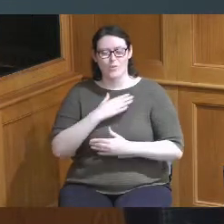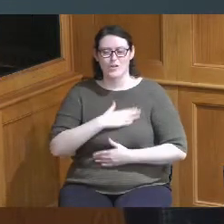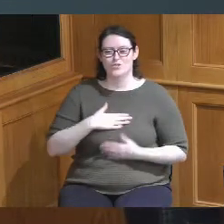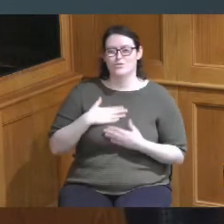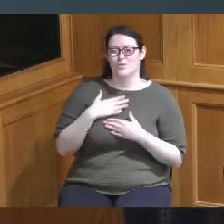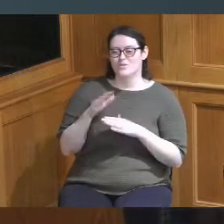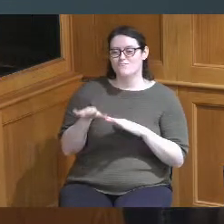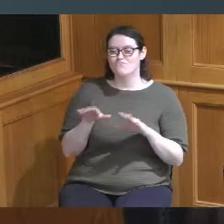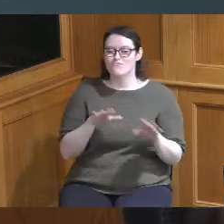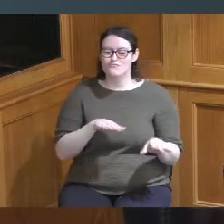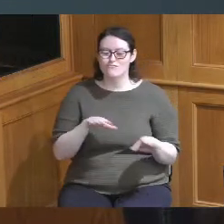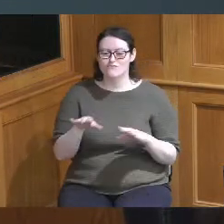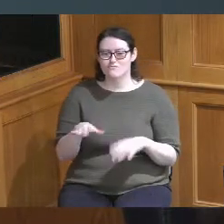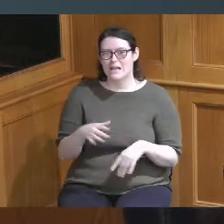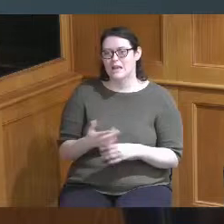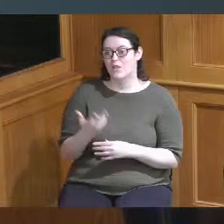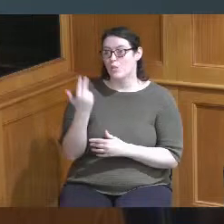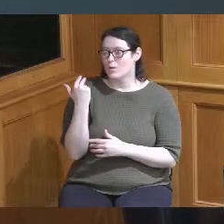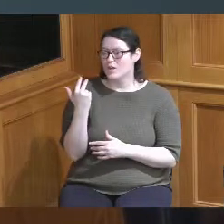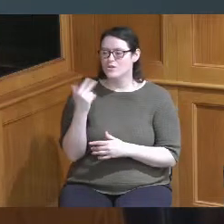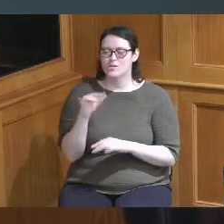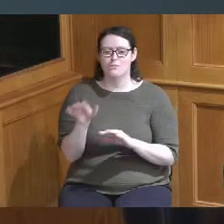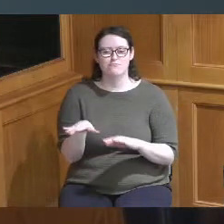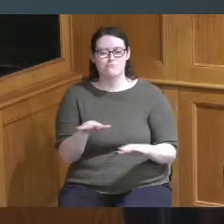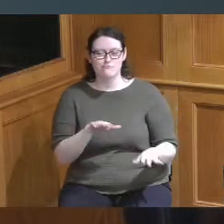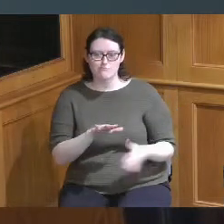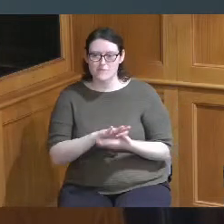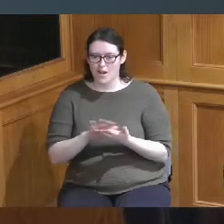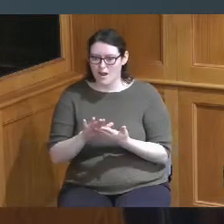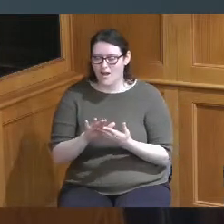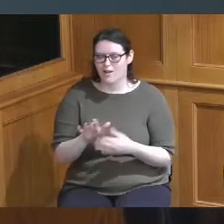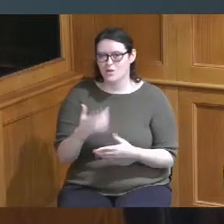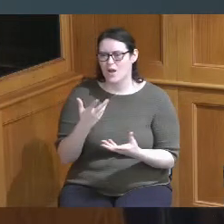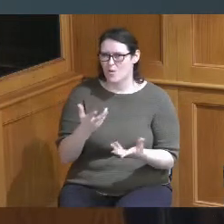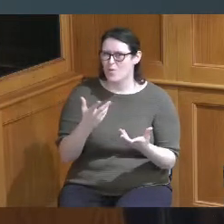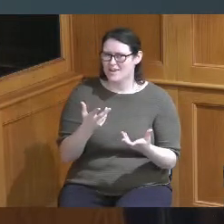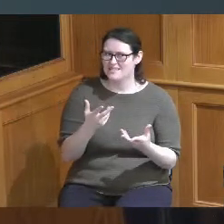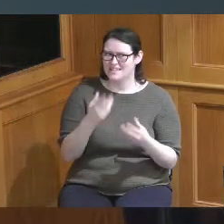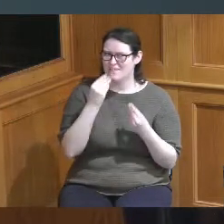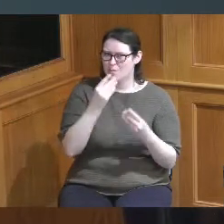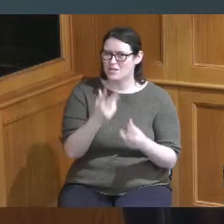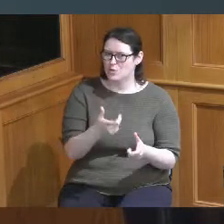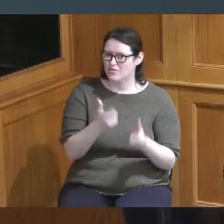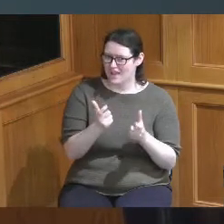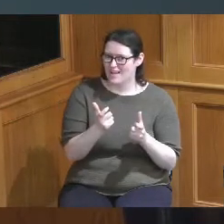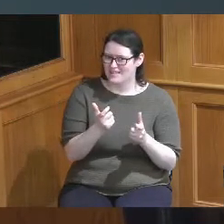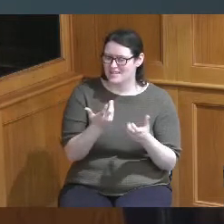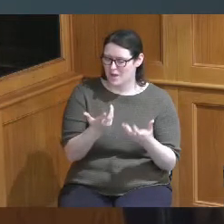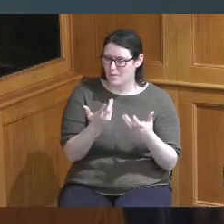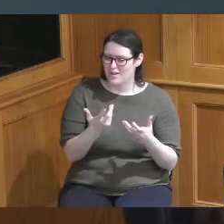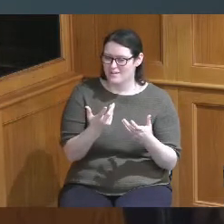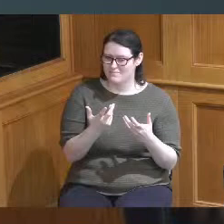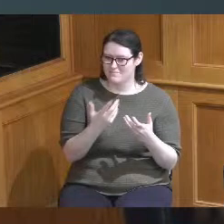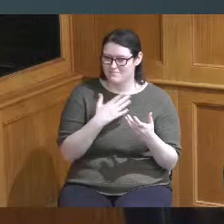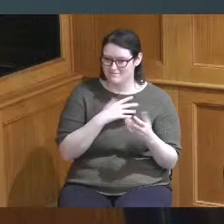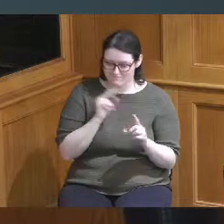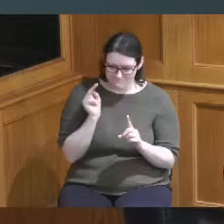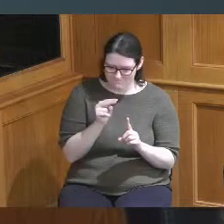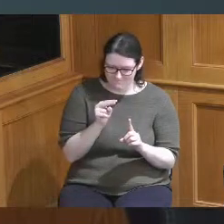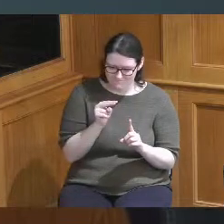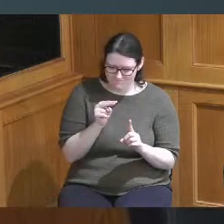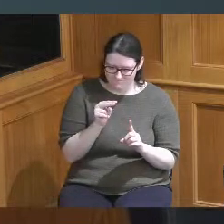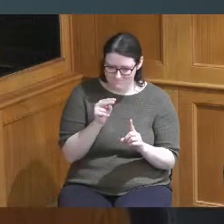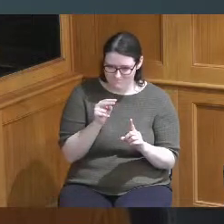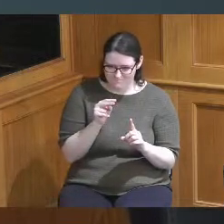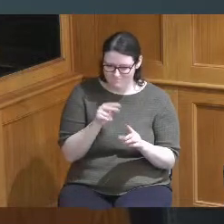nice. So I would like to get this information as quickly as possible because that's important. I want to keep my eye on